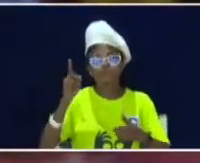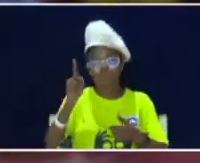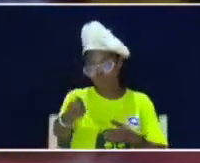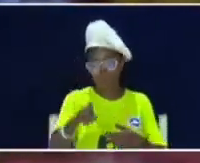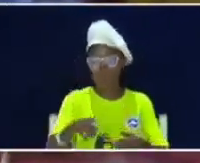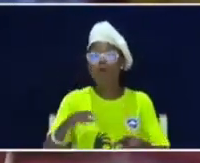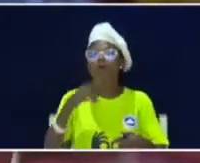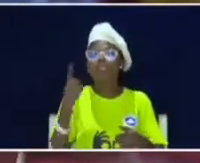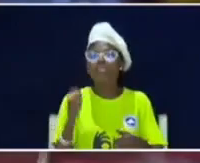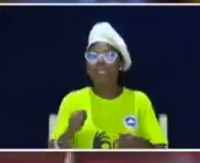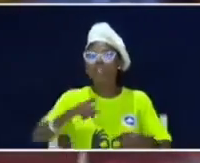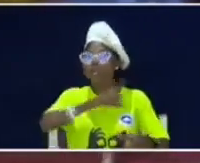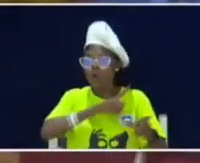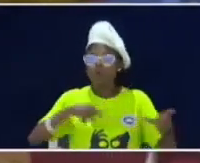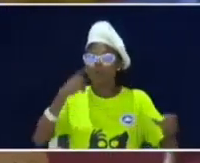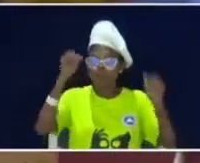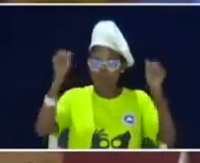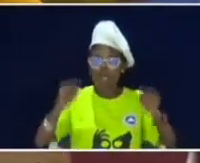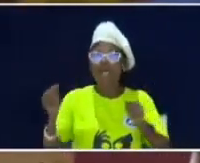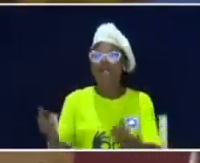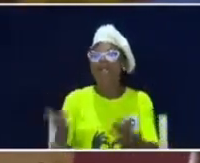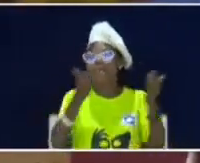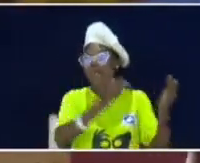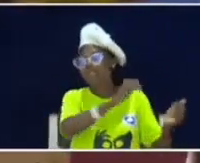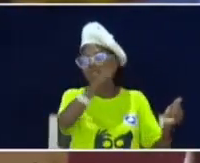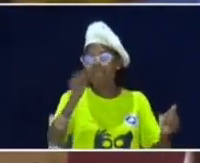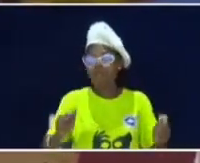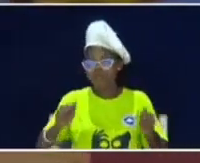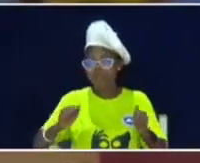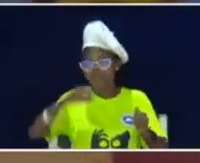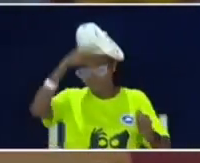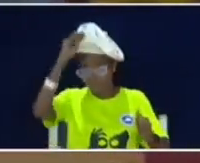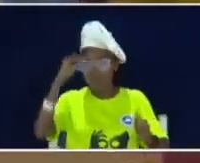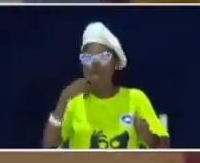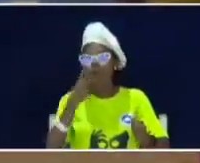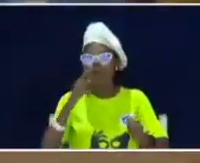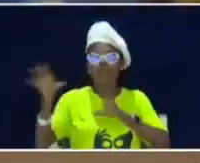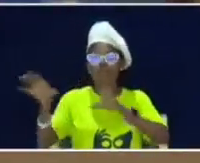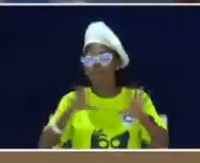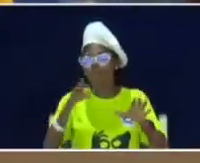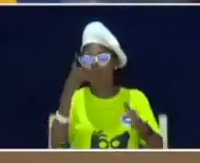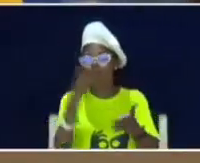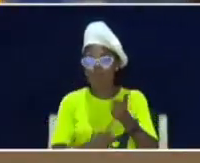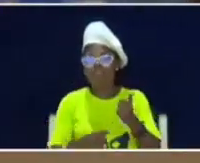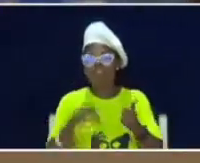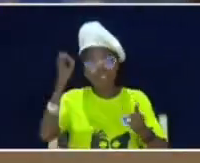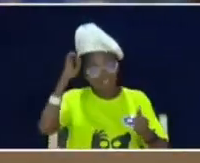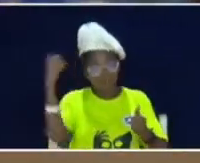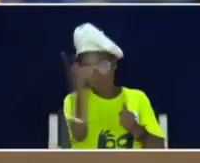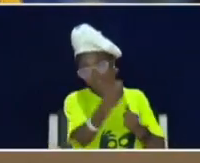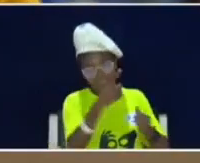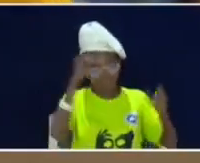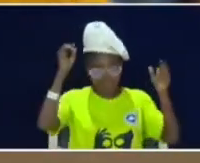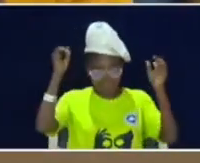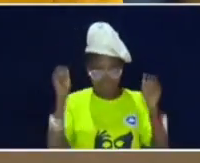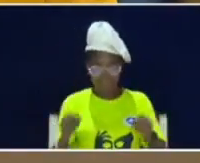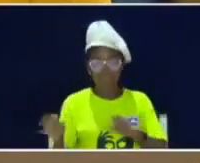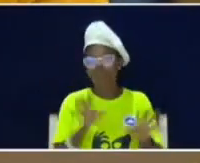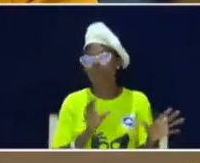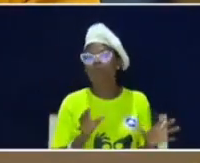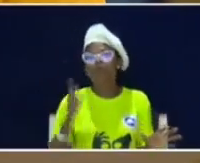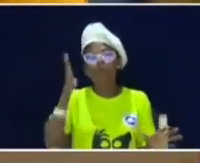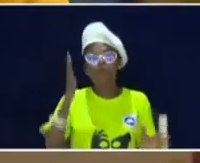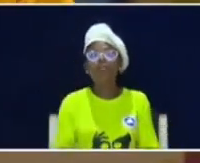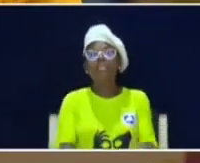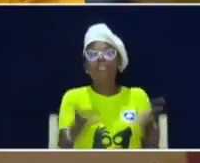man, let the Lord who can do whatever pleases Him to a man, let Him carry you tonight. And I pray the Lord will